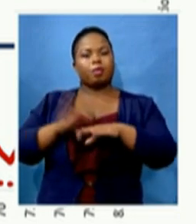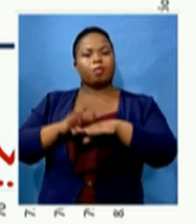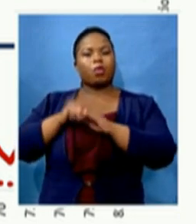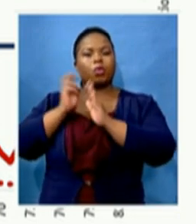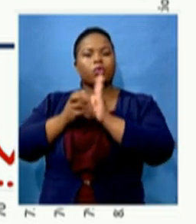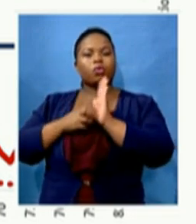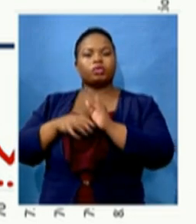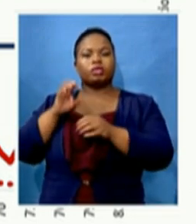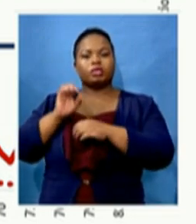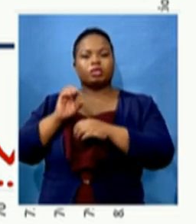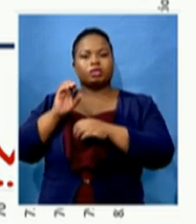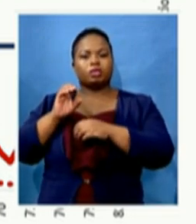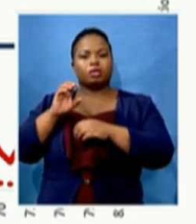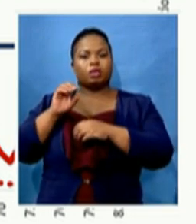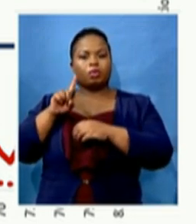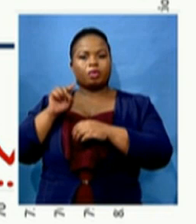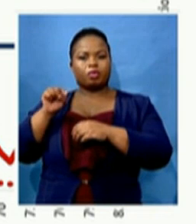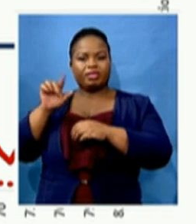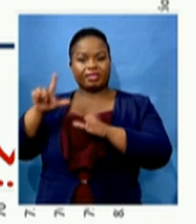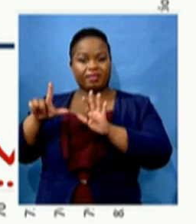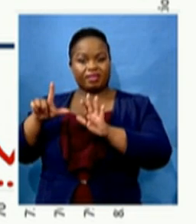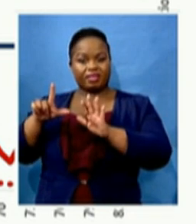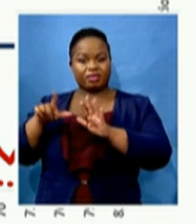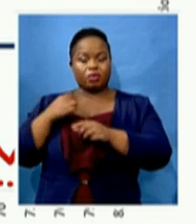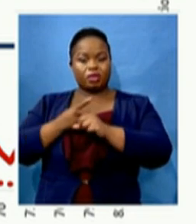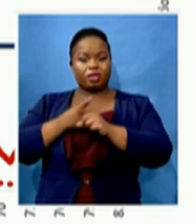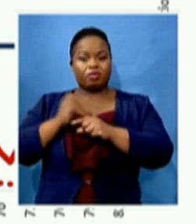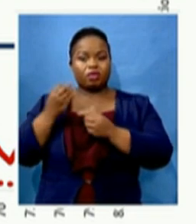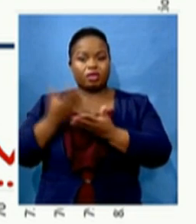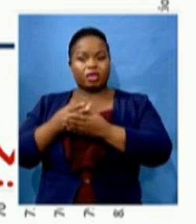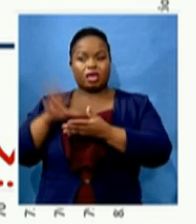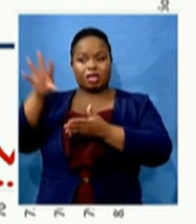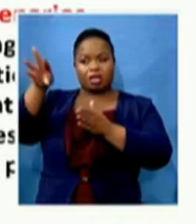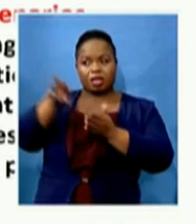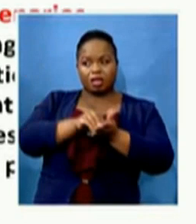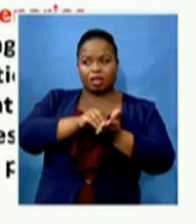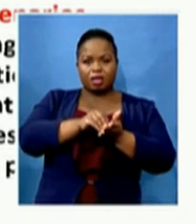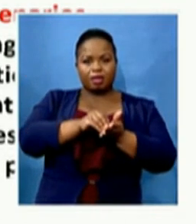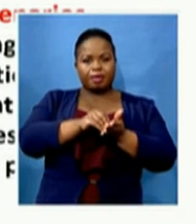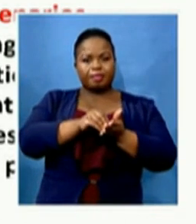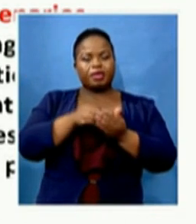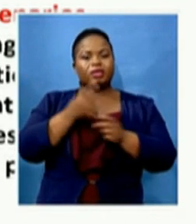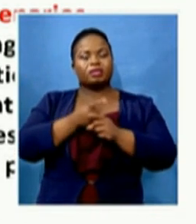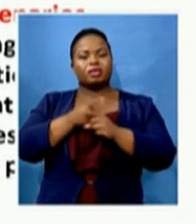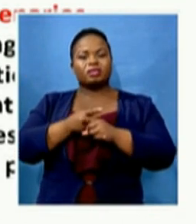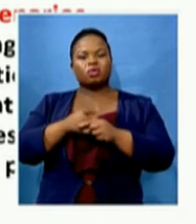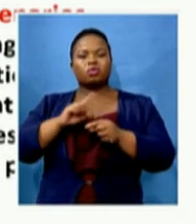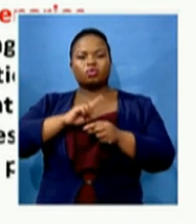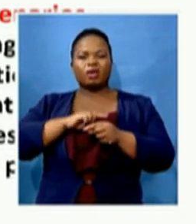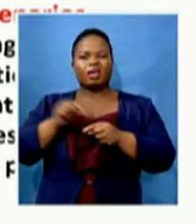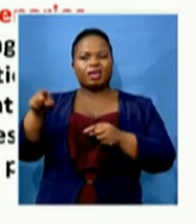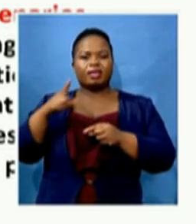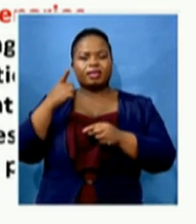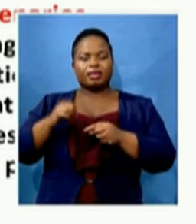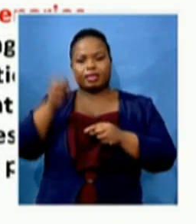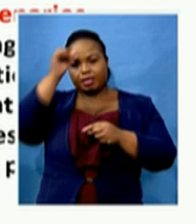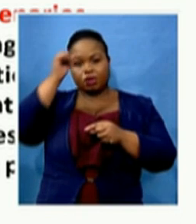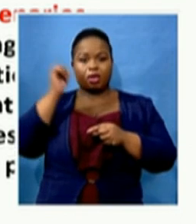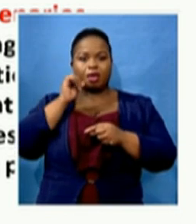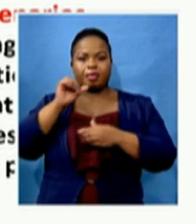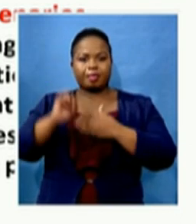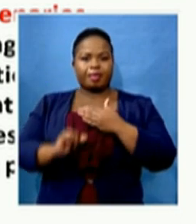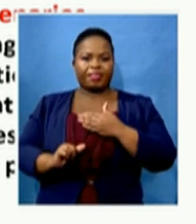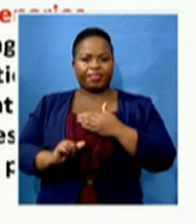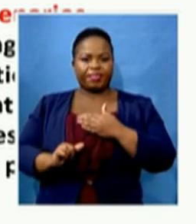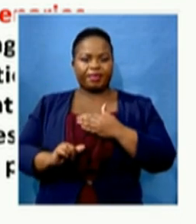as intervention parameters, which is a bit crude, but it was done in April, I could use those to say, what